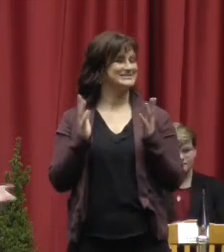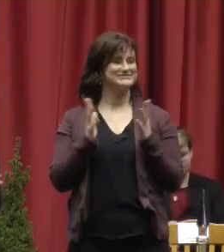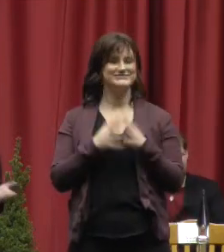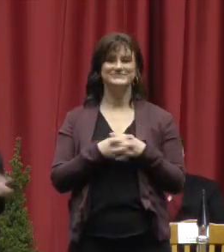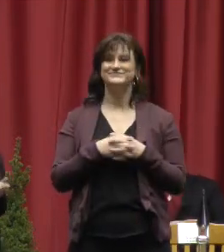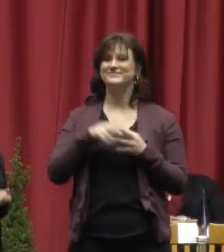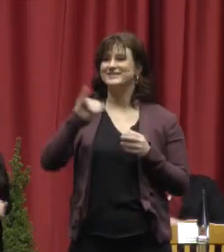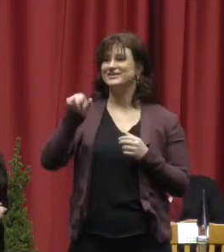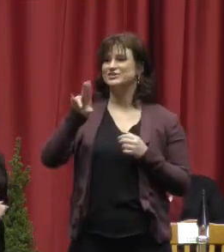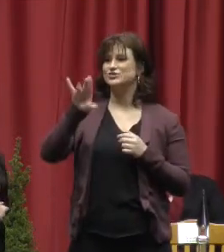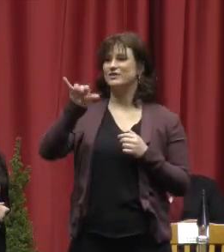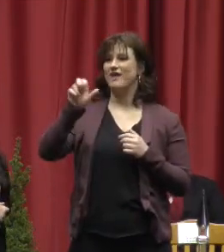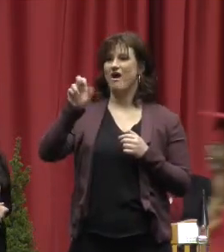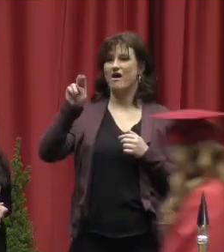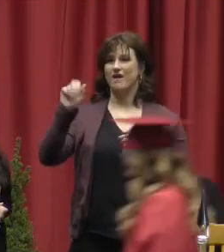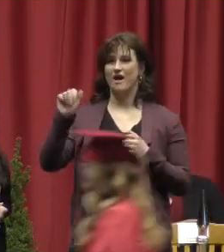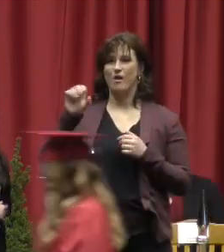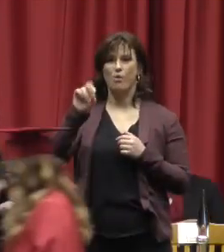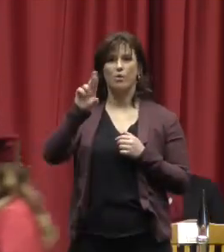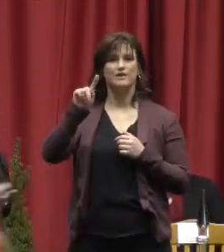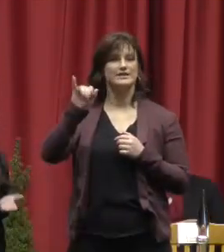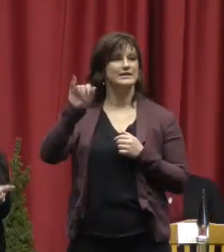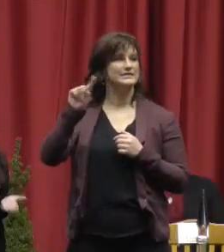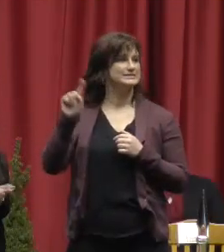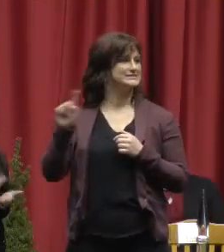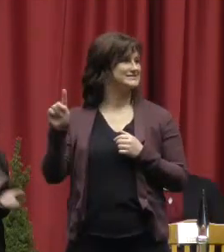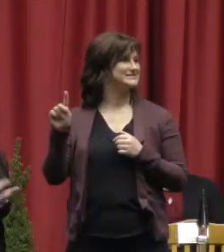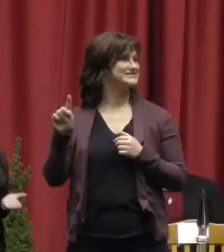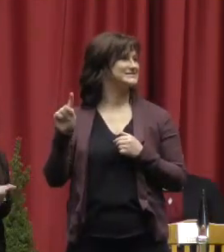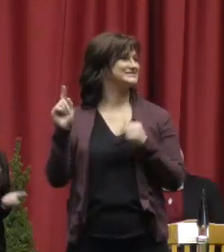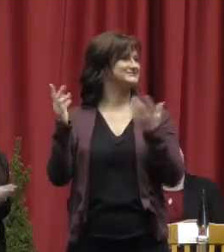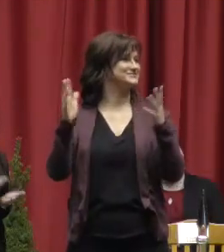Juliana Ortiz,